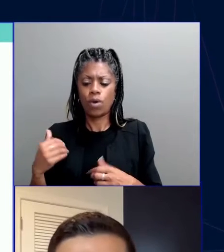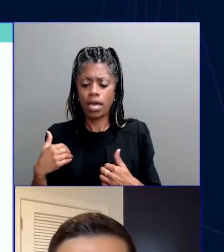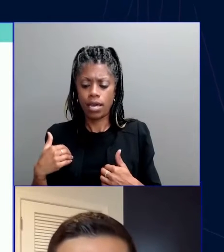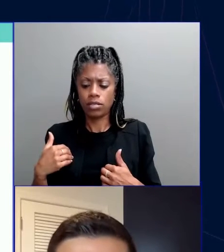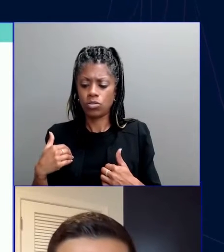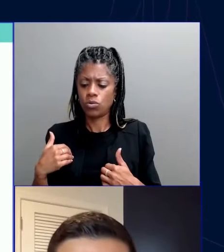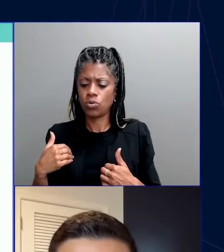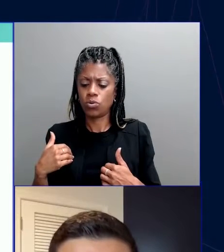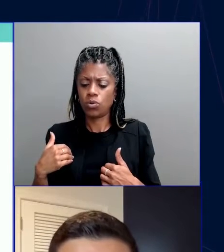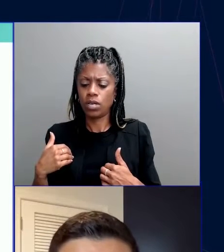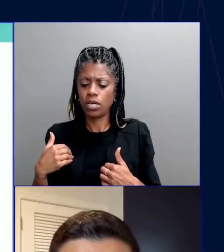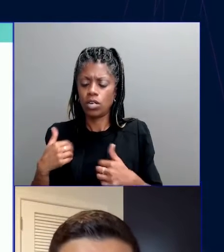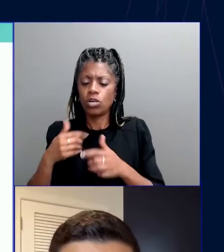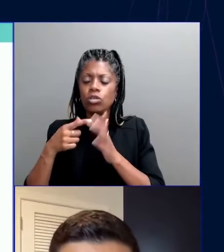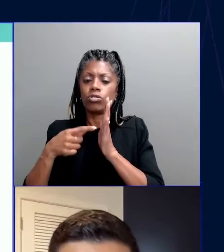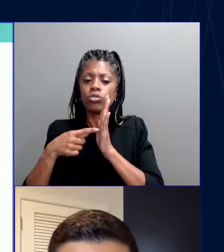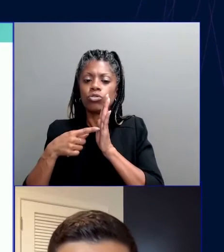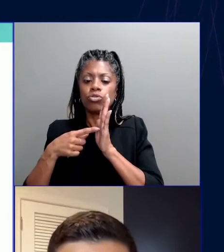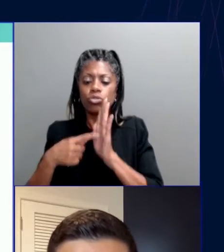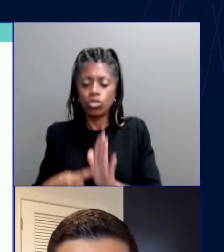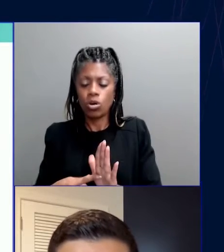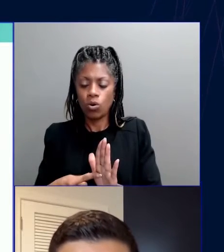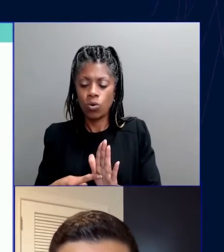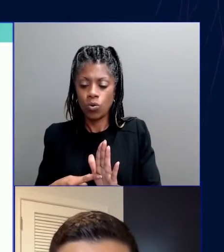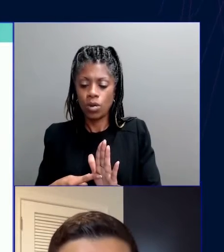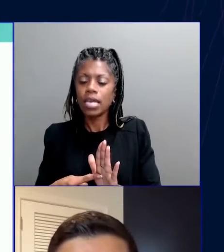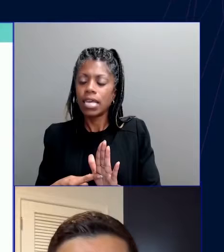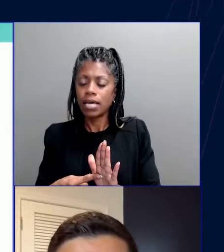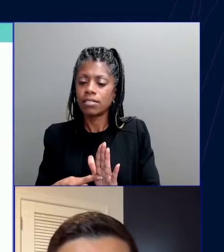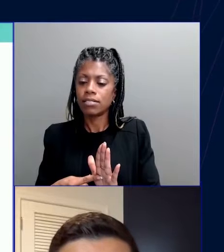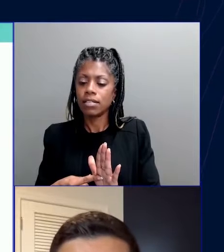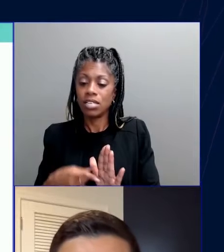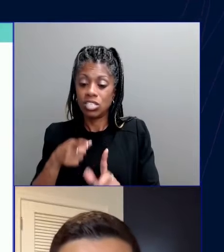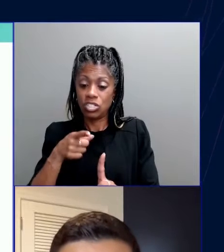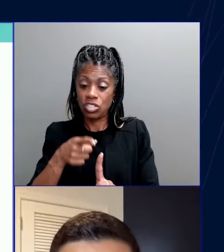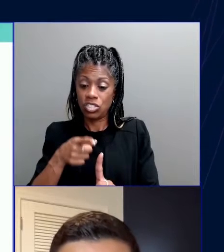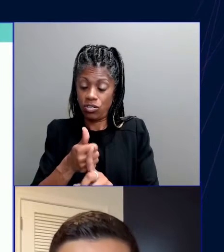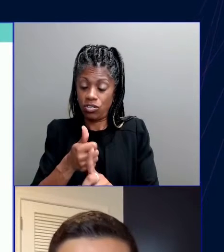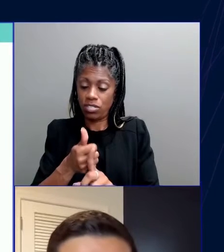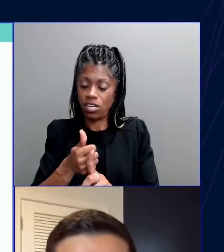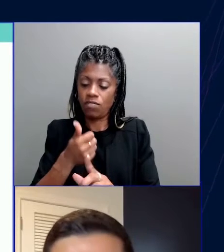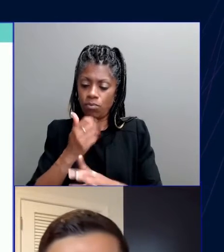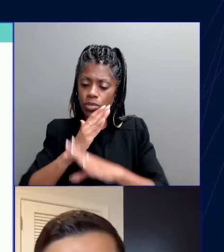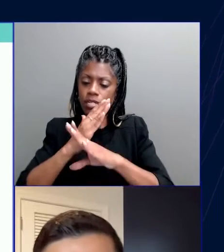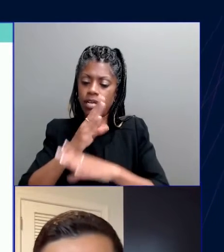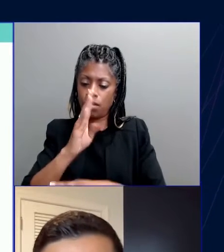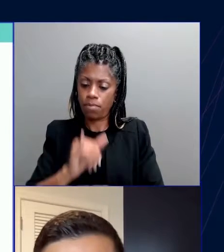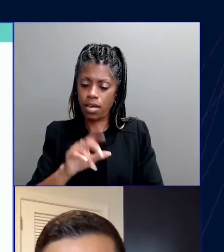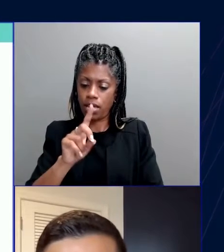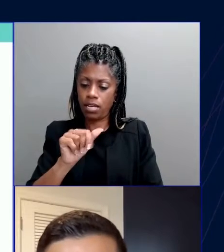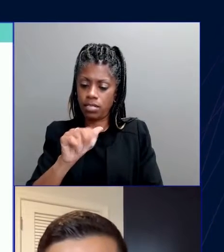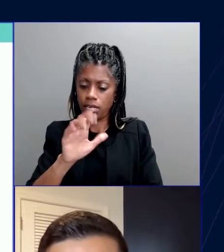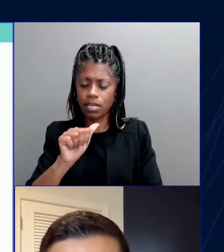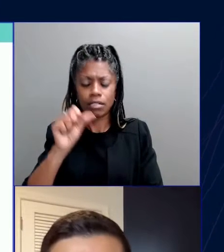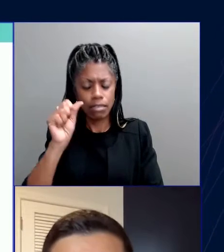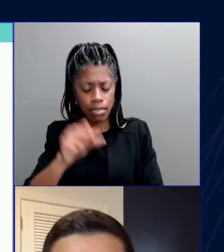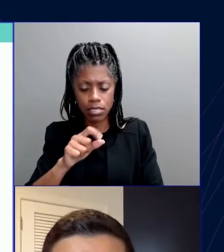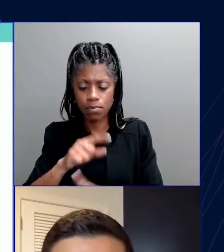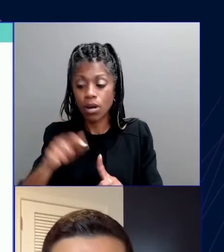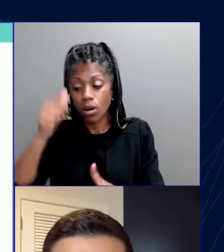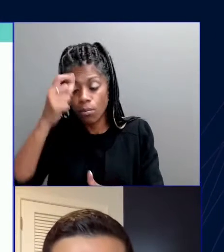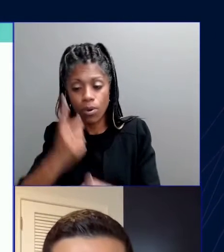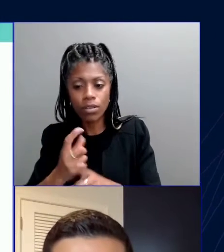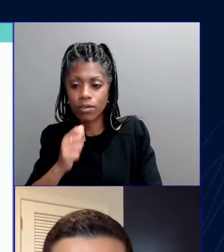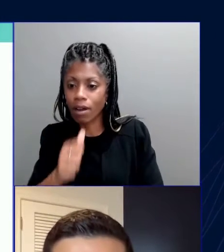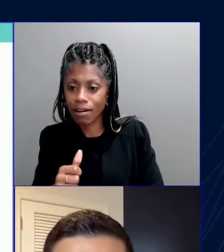the vast experiences of DACA recipients. We were all different ages, different sexual orientations. We spoke